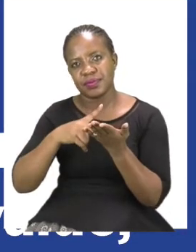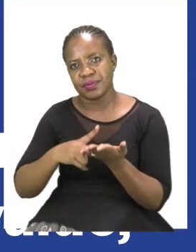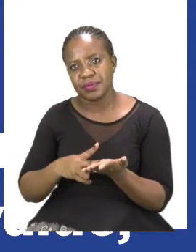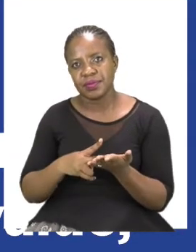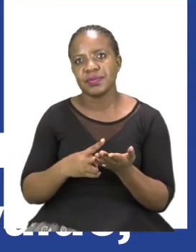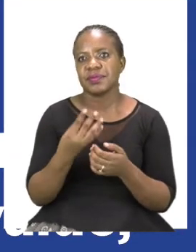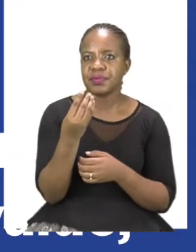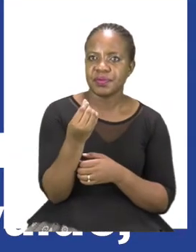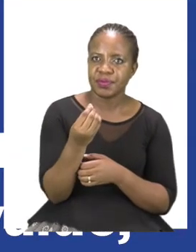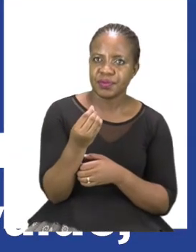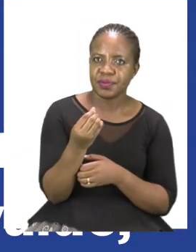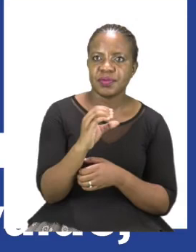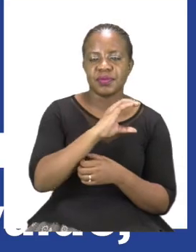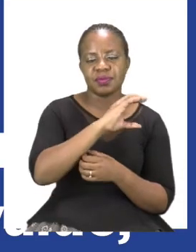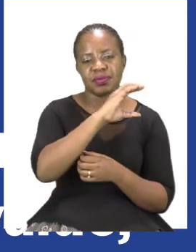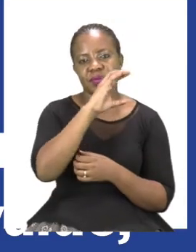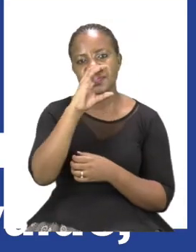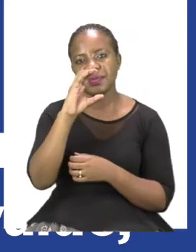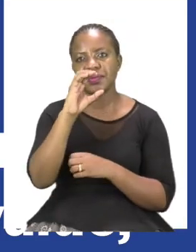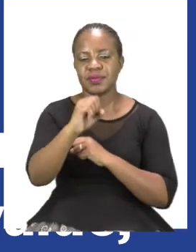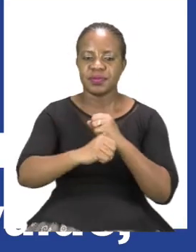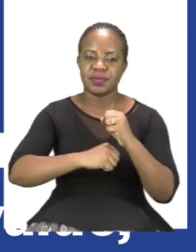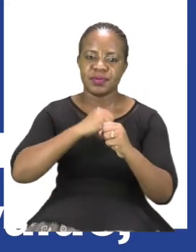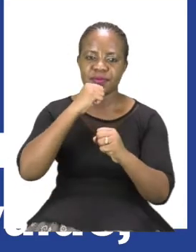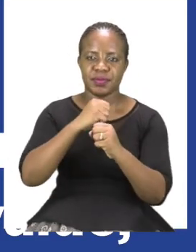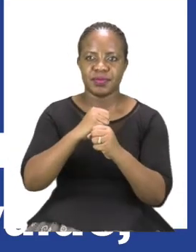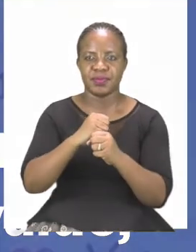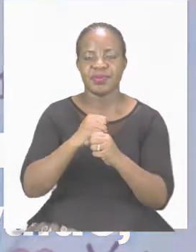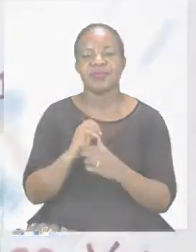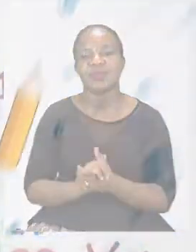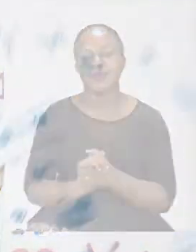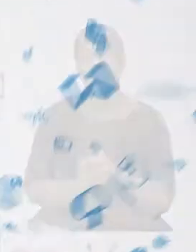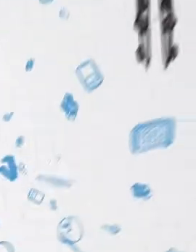value, money, and months of the year.